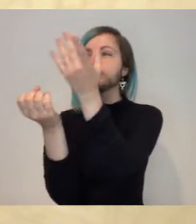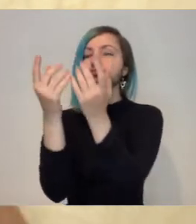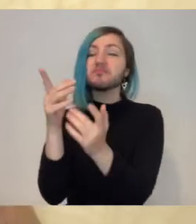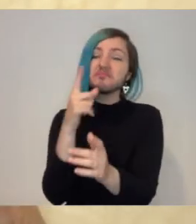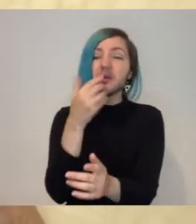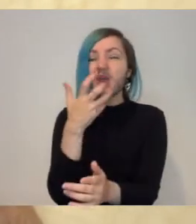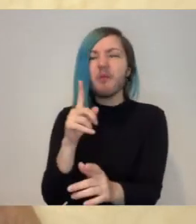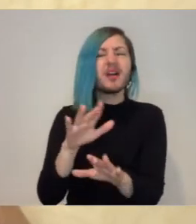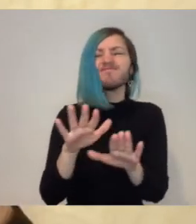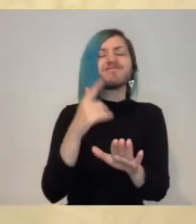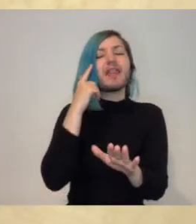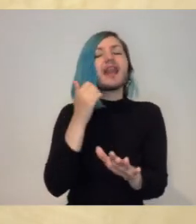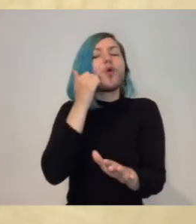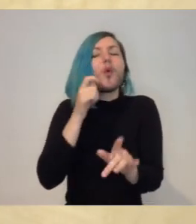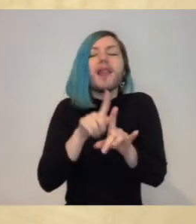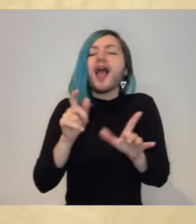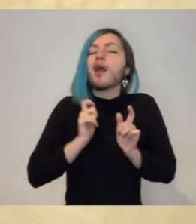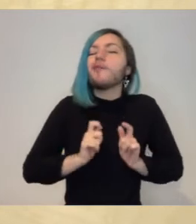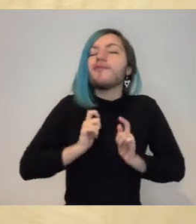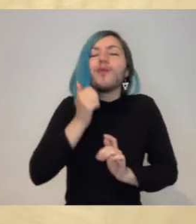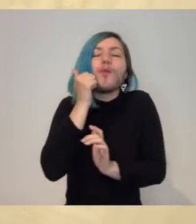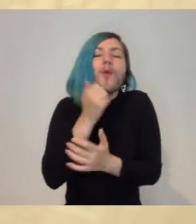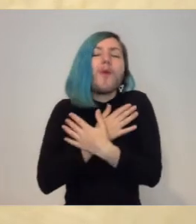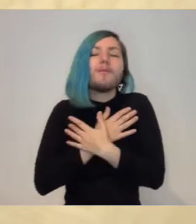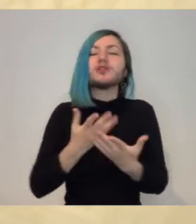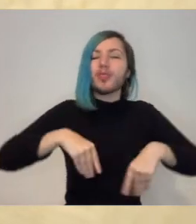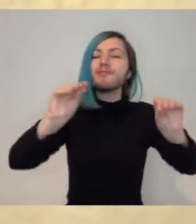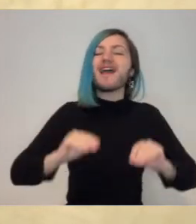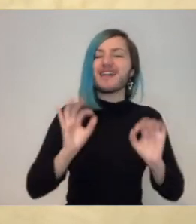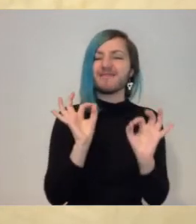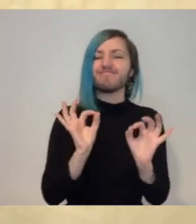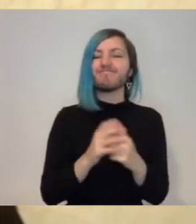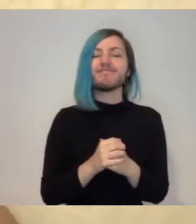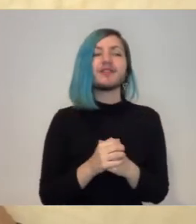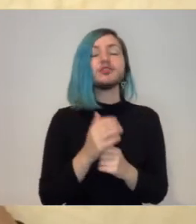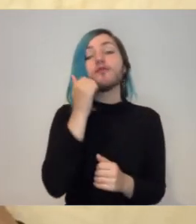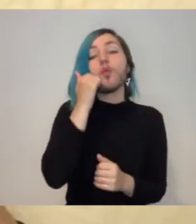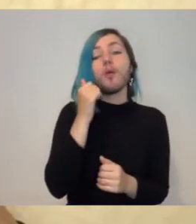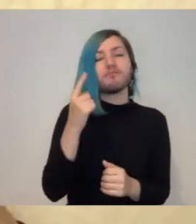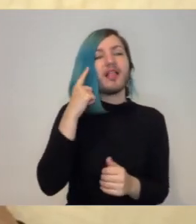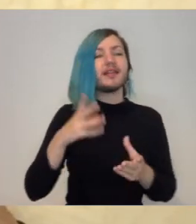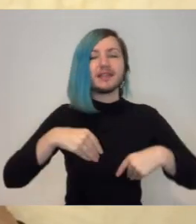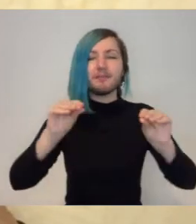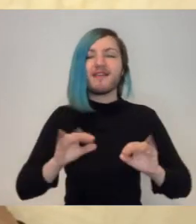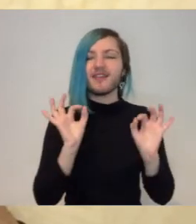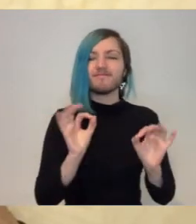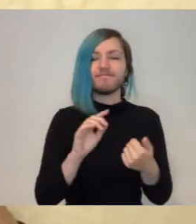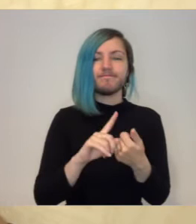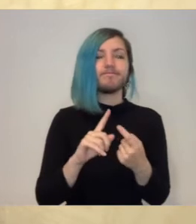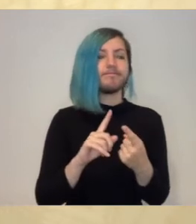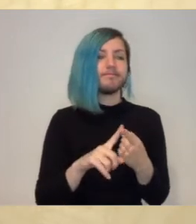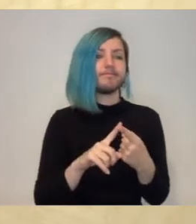like comfort. So maybe it's going to be the blanket. So for warm, I'm going to think about the blanket.